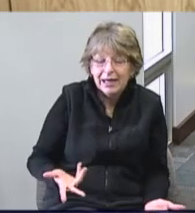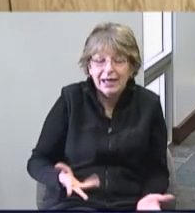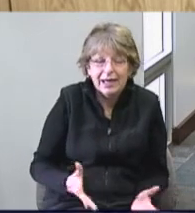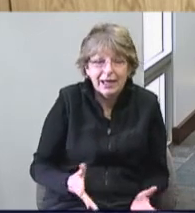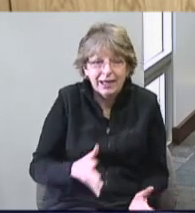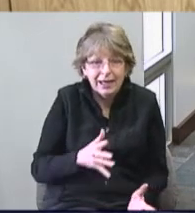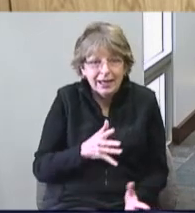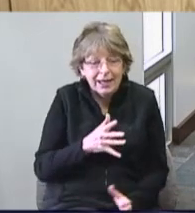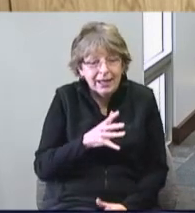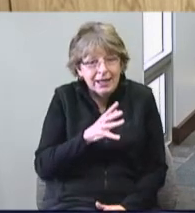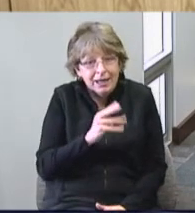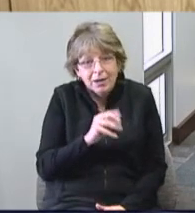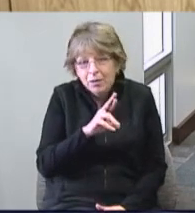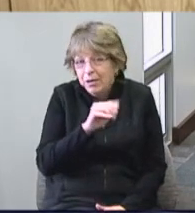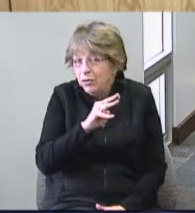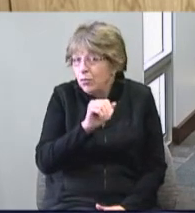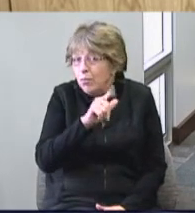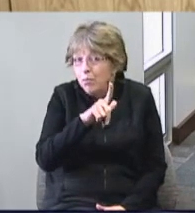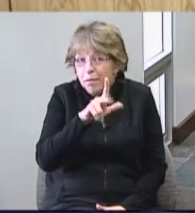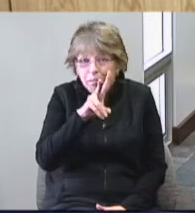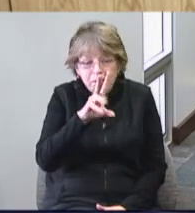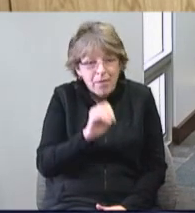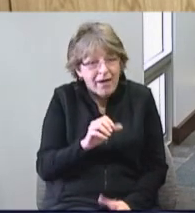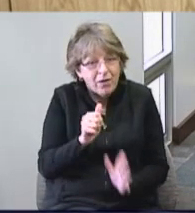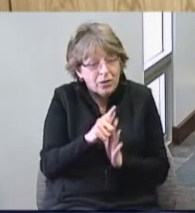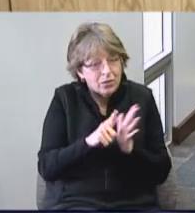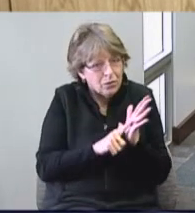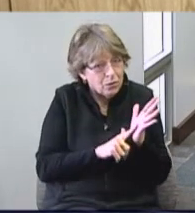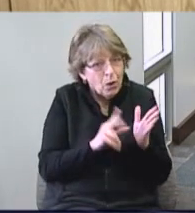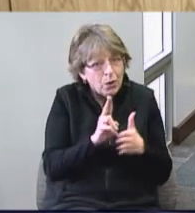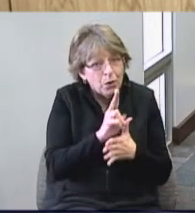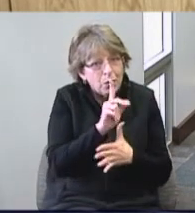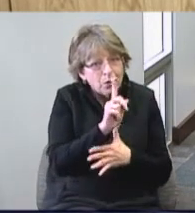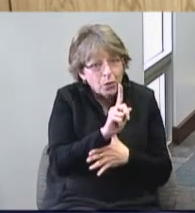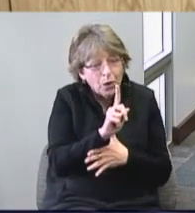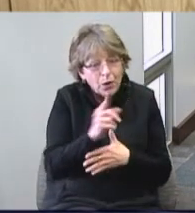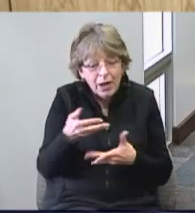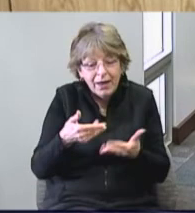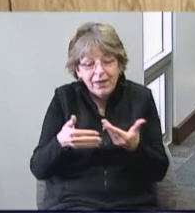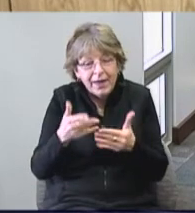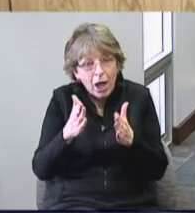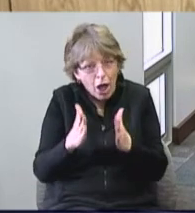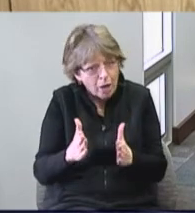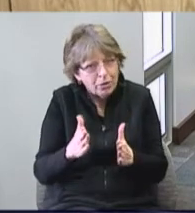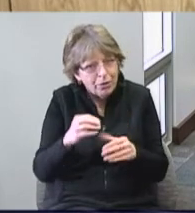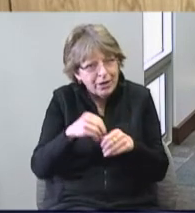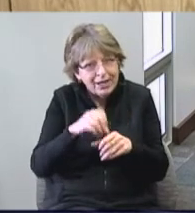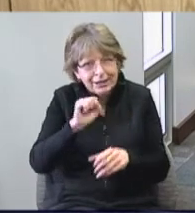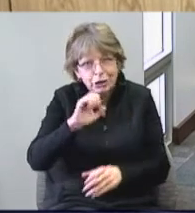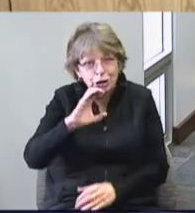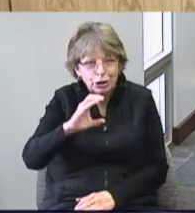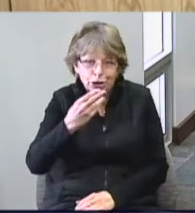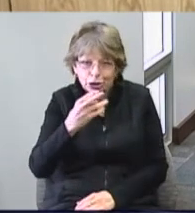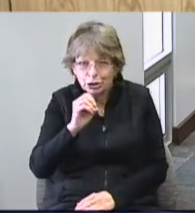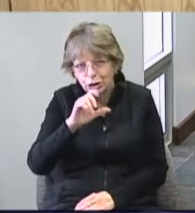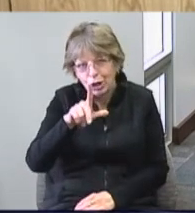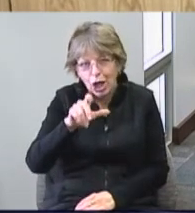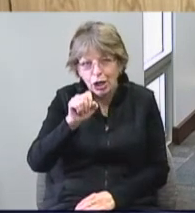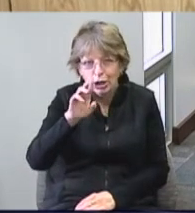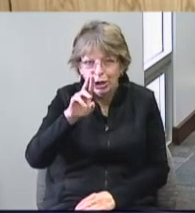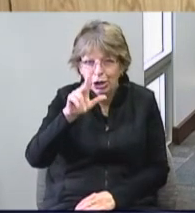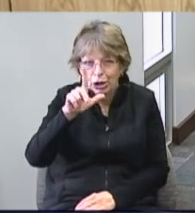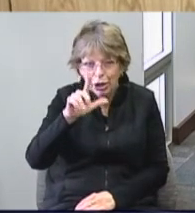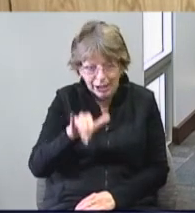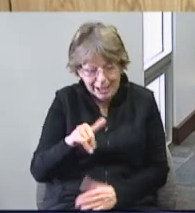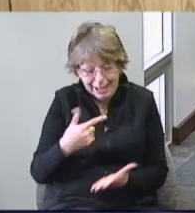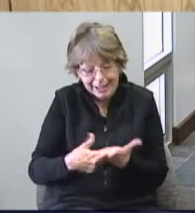Mr. Malvo's attorney made a good point, because I liked it when he used the word, you know, the arbitrator in his scholarly discussion of the 7